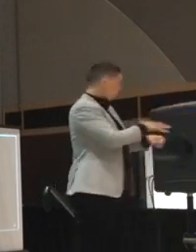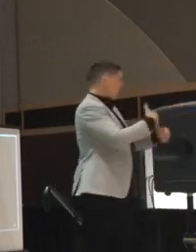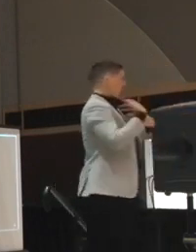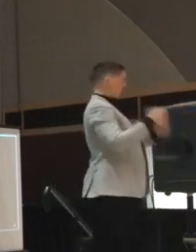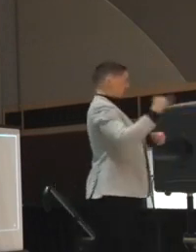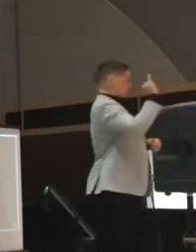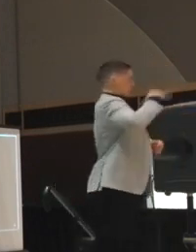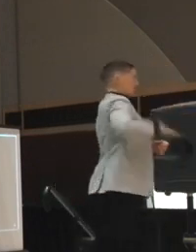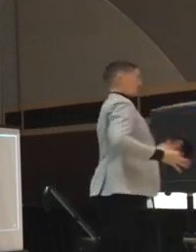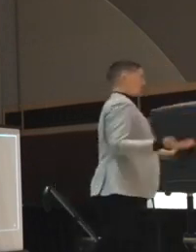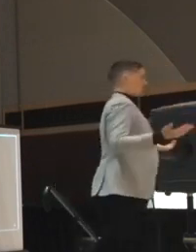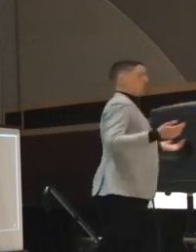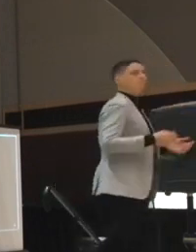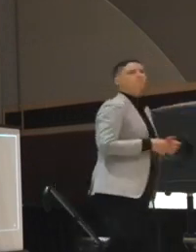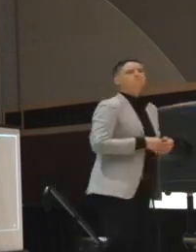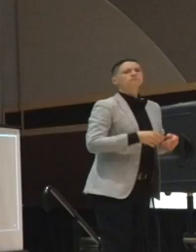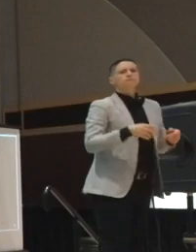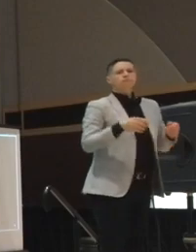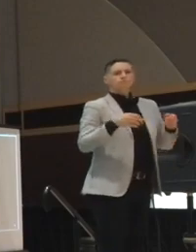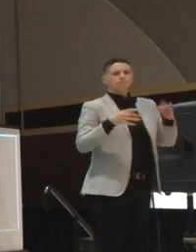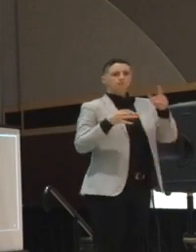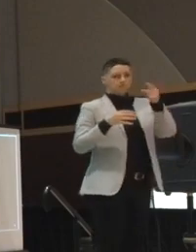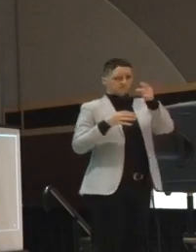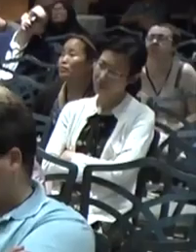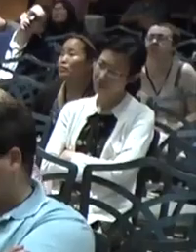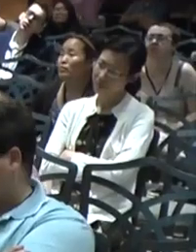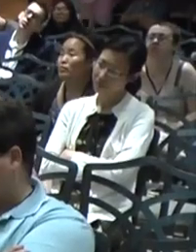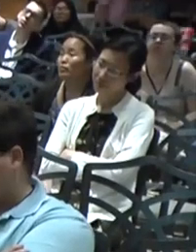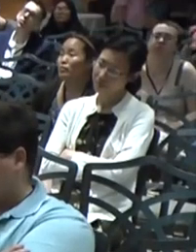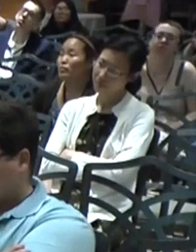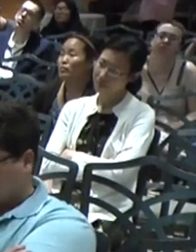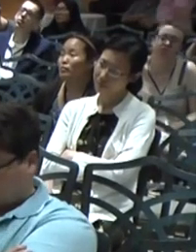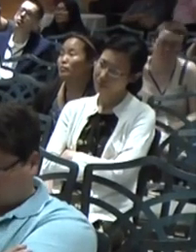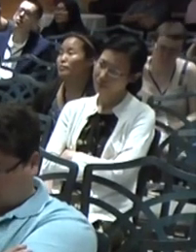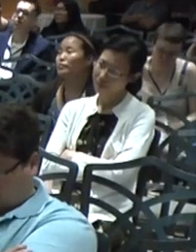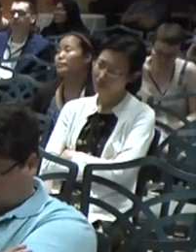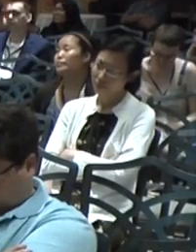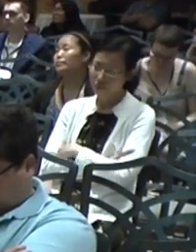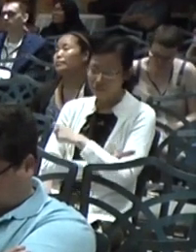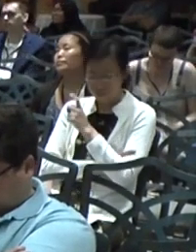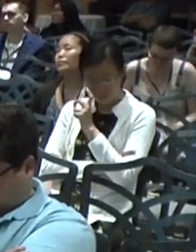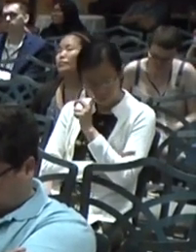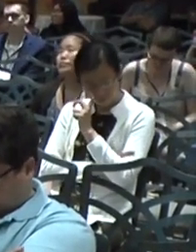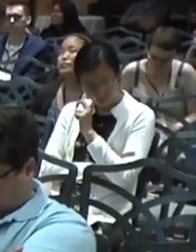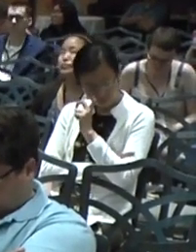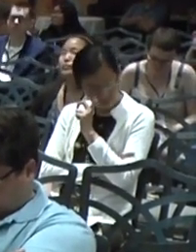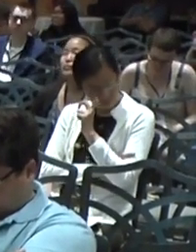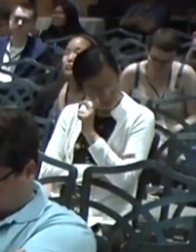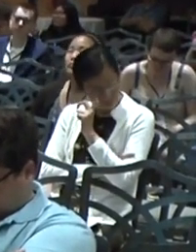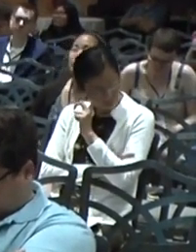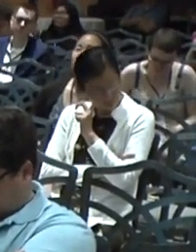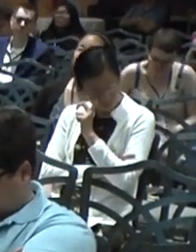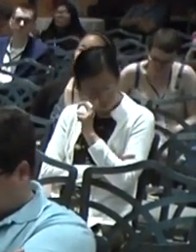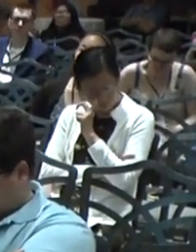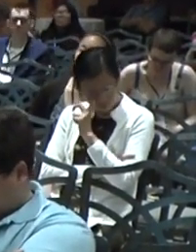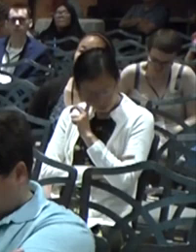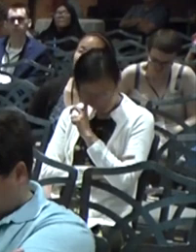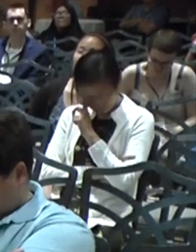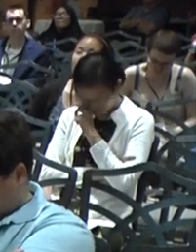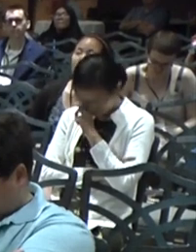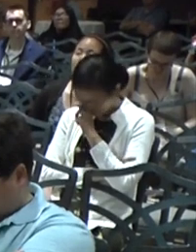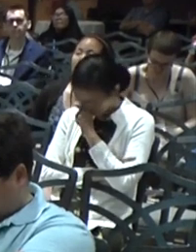front, and I just had a question about a company or a business leader that you had to work with, and